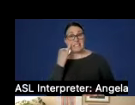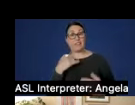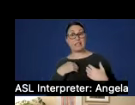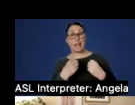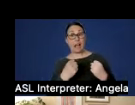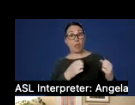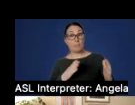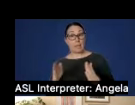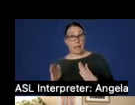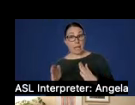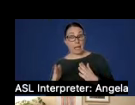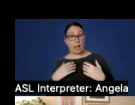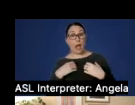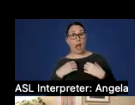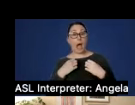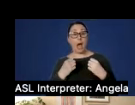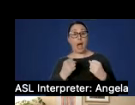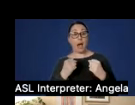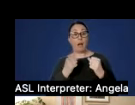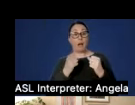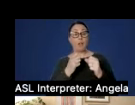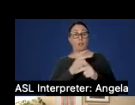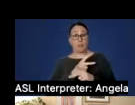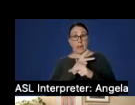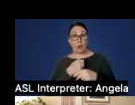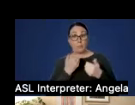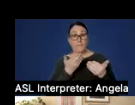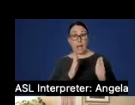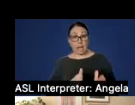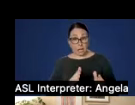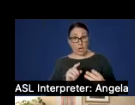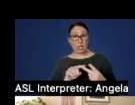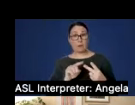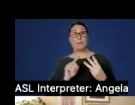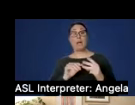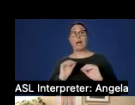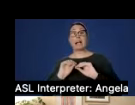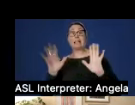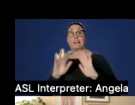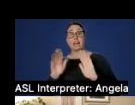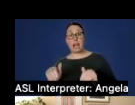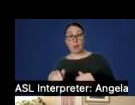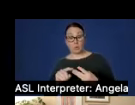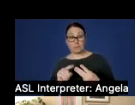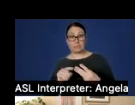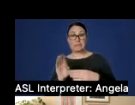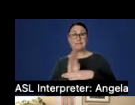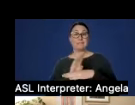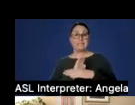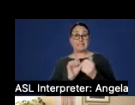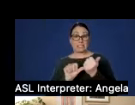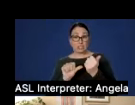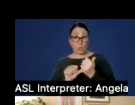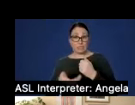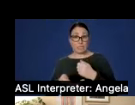plan, a healthcare provider, a healthcare clearinghouse, a business associate of a covered